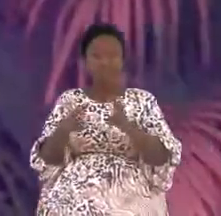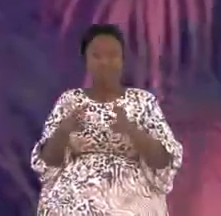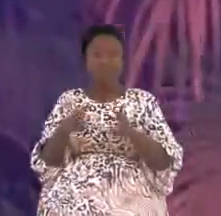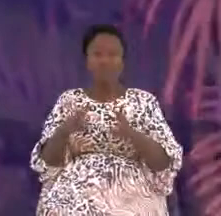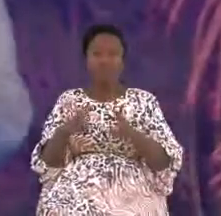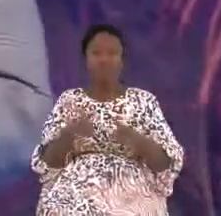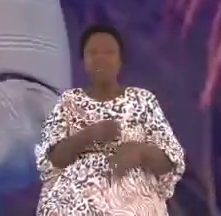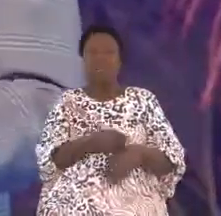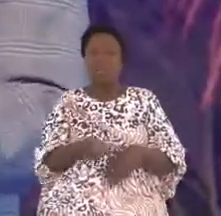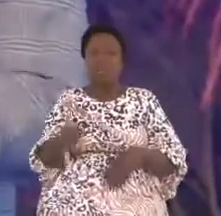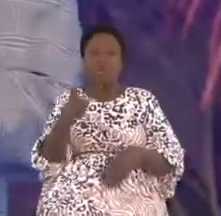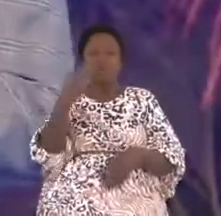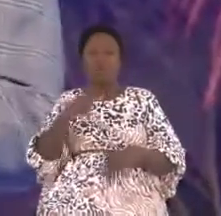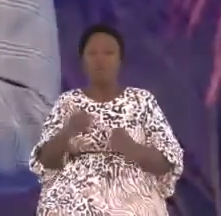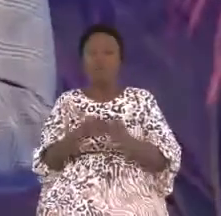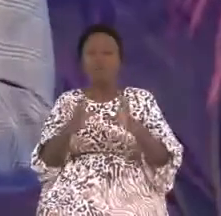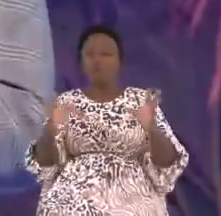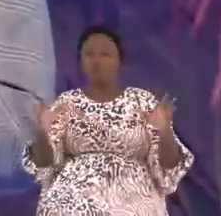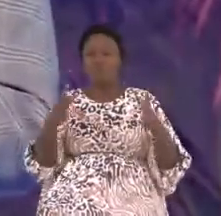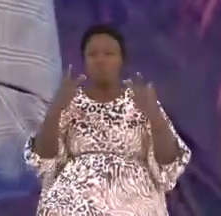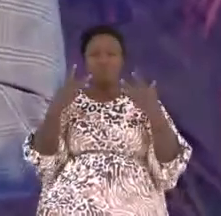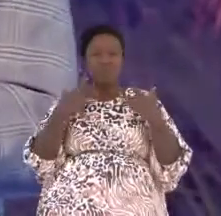much discouraged